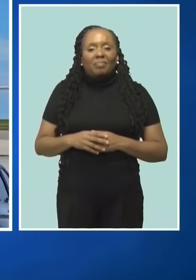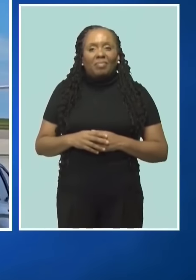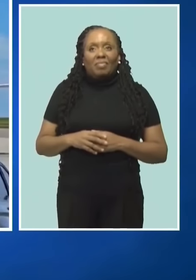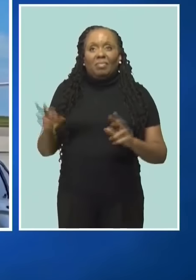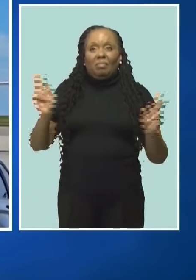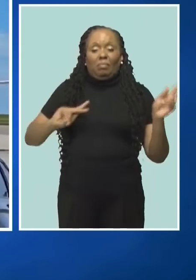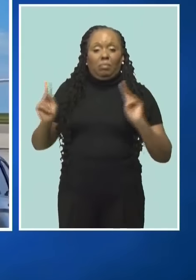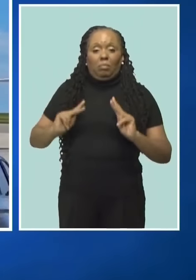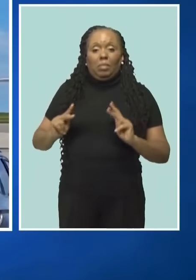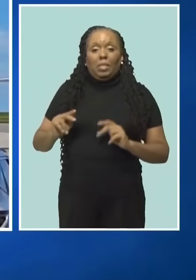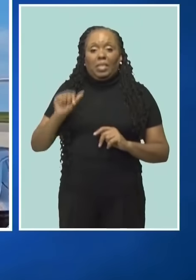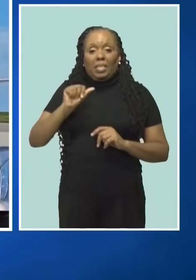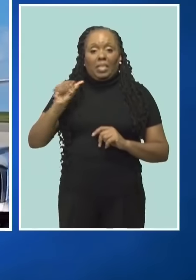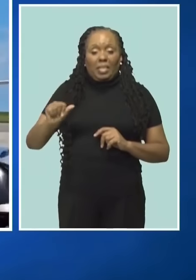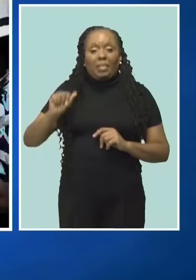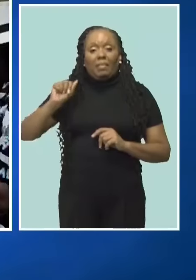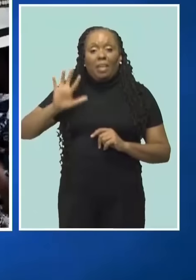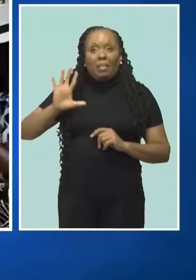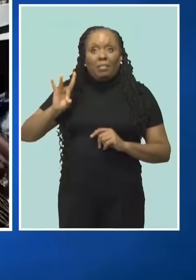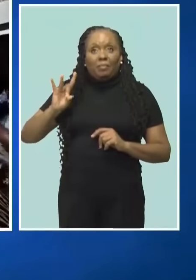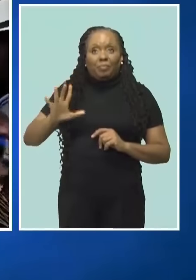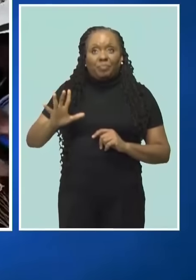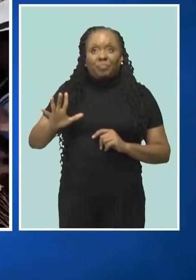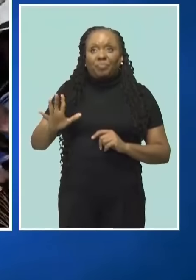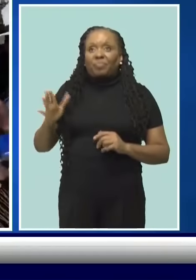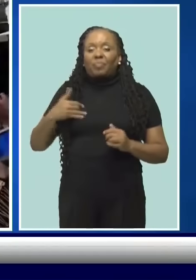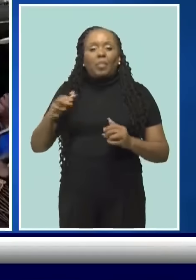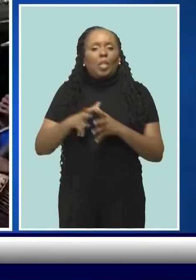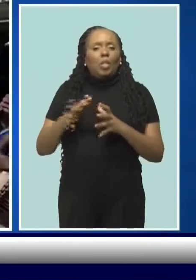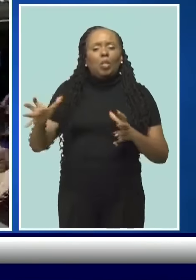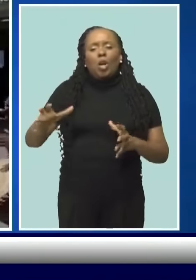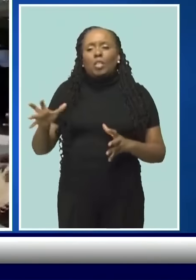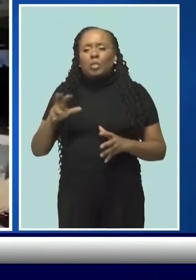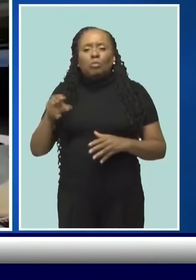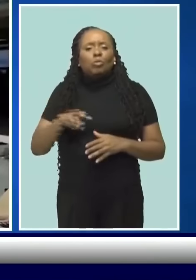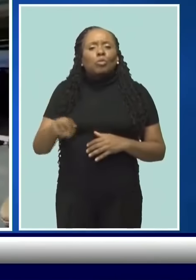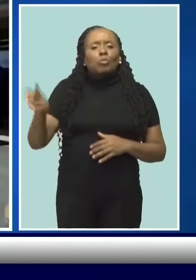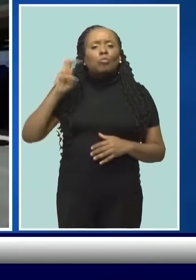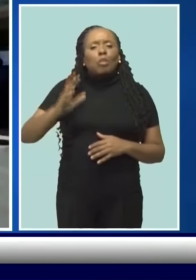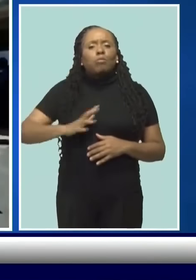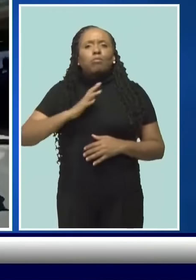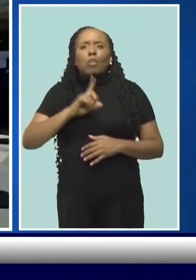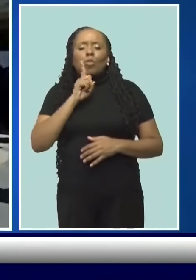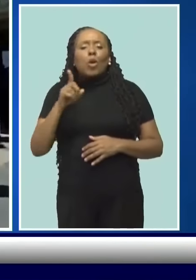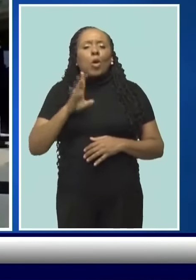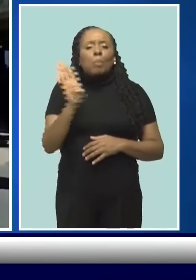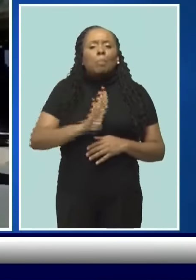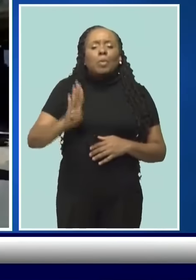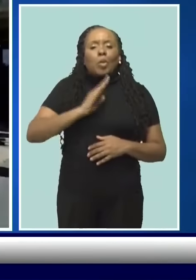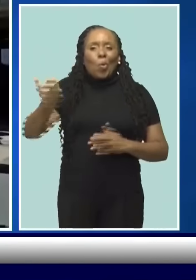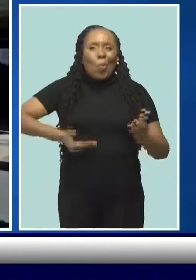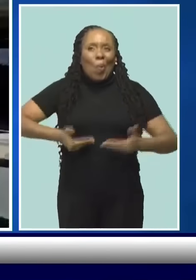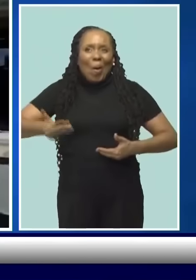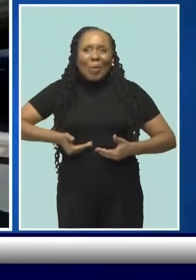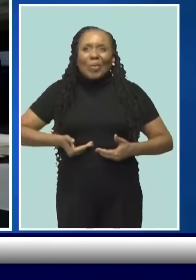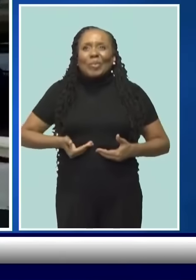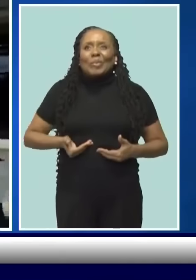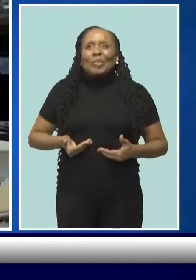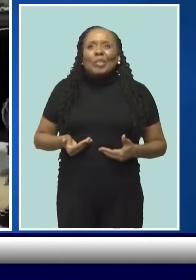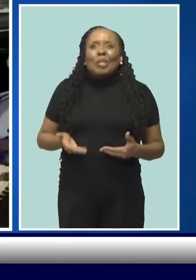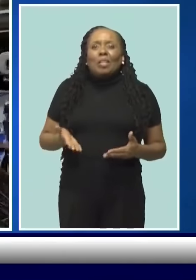Passengers on flight AA 585 were greeted by tourism officials and given a true Bajan welcome, inclusive of the